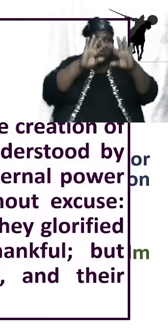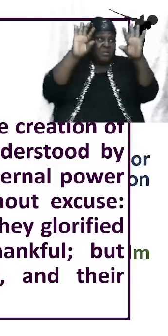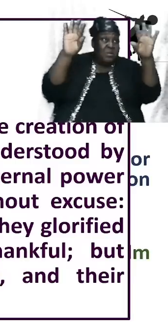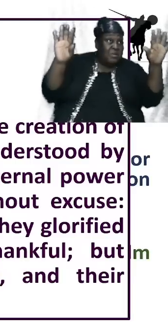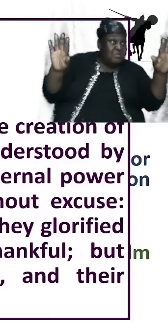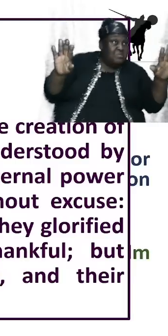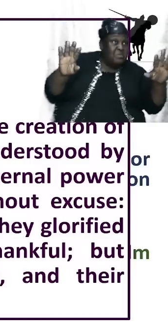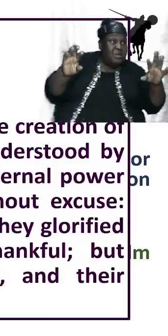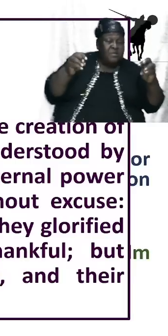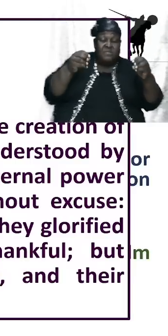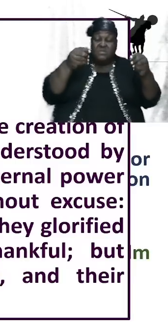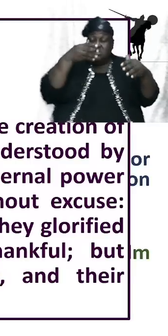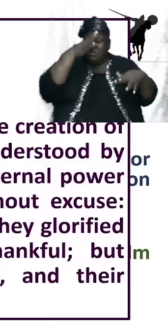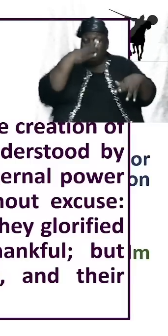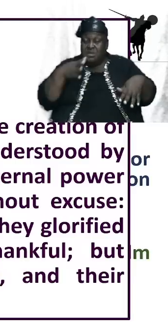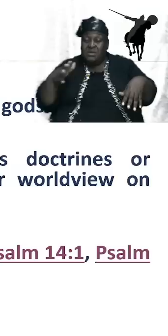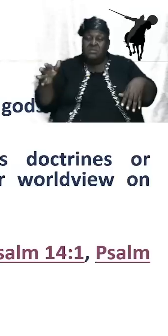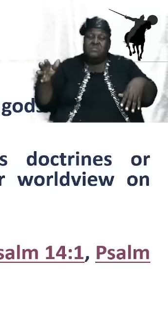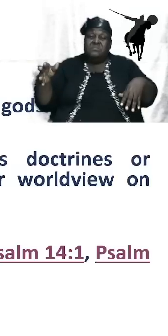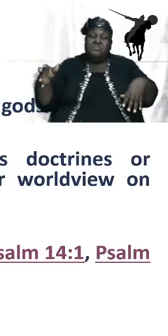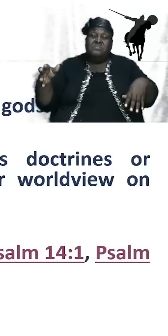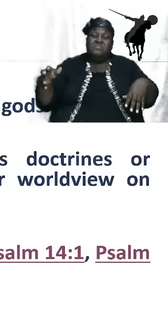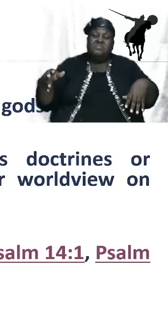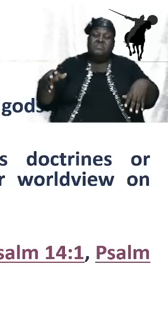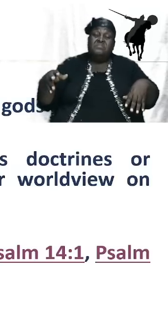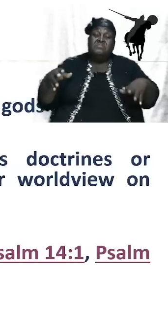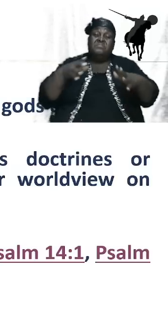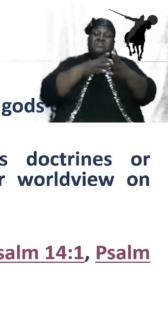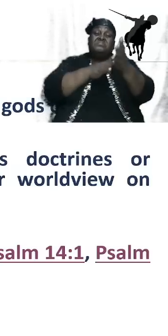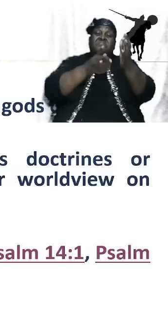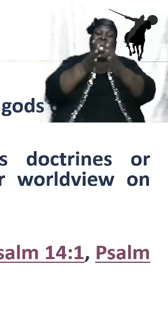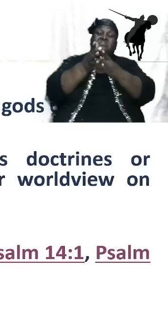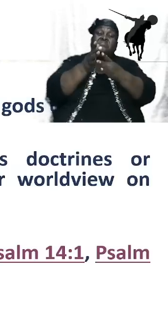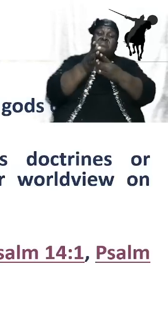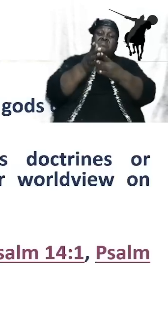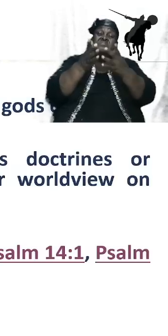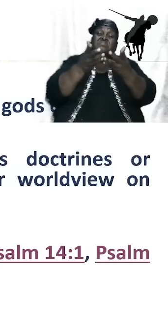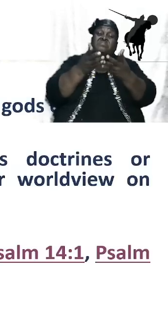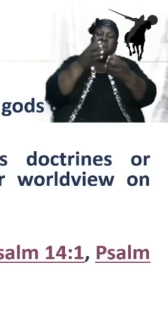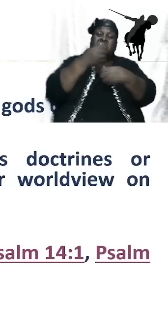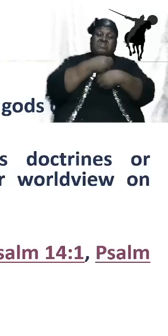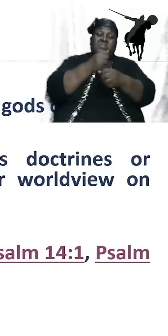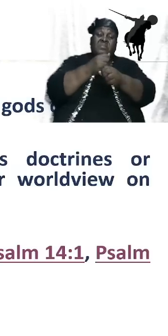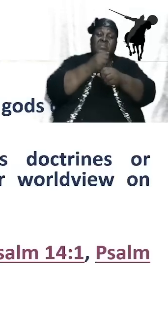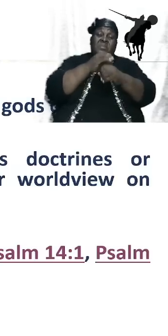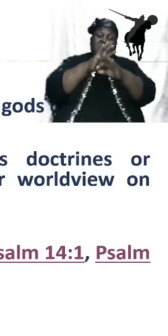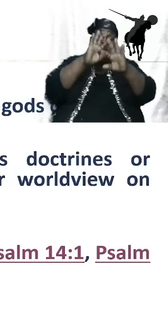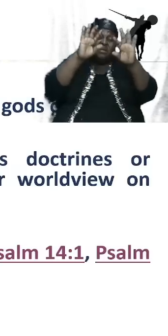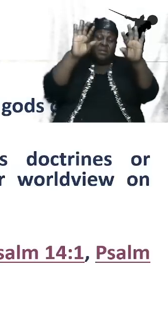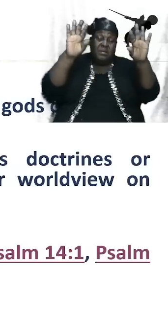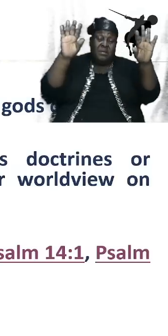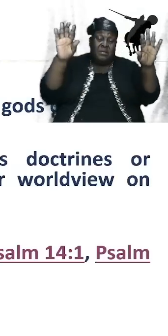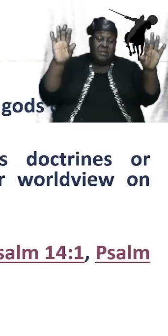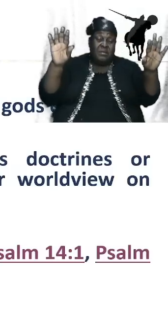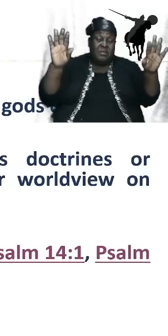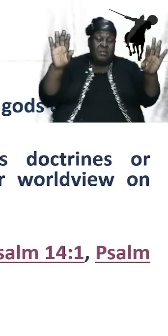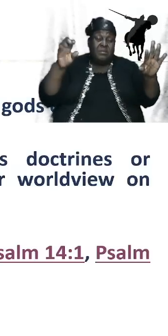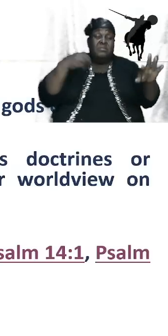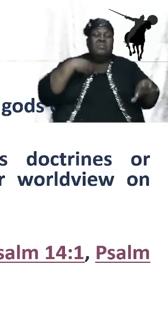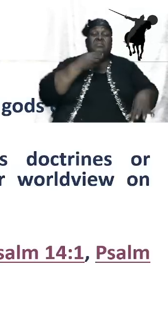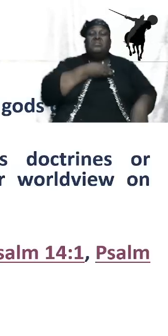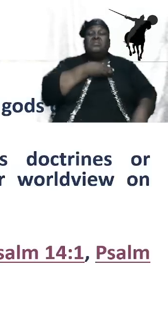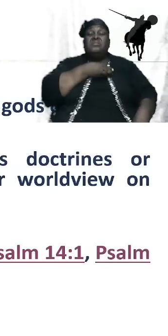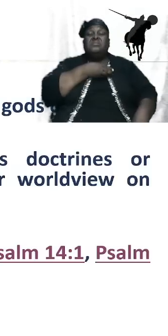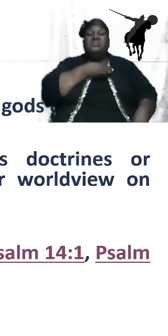how we know this. So the Bible makes it clear to us that there is a God. Let us